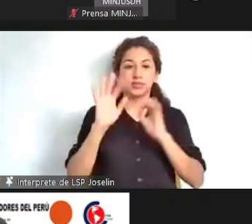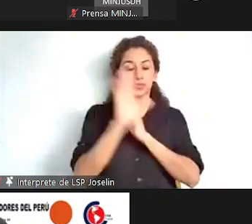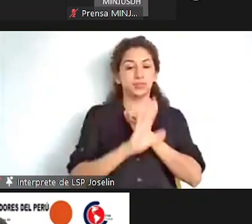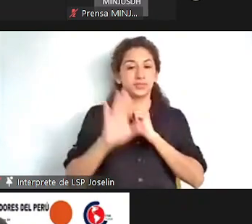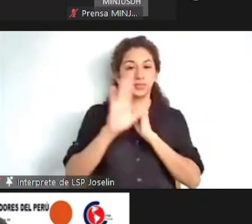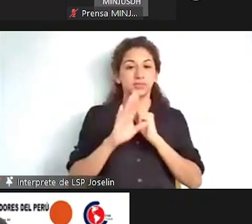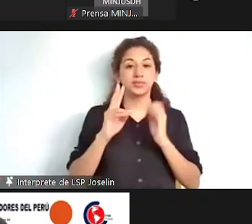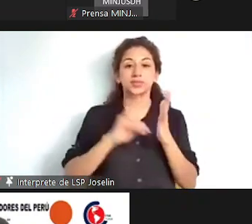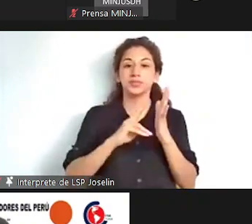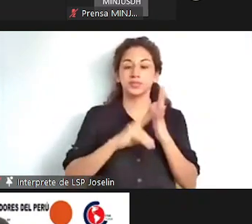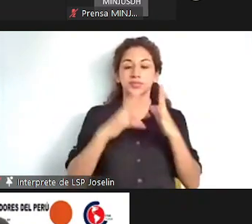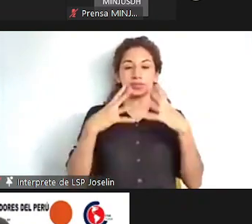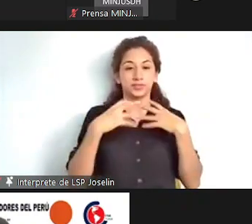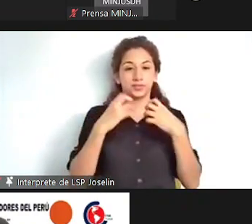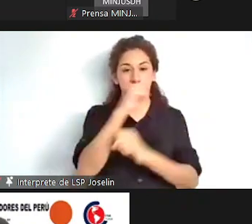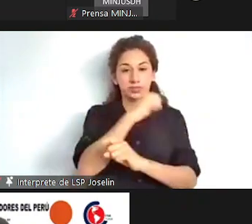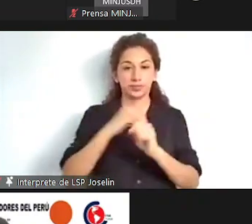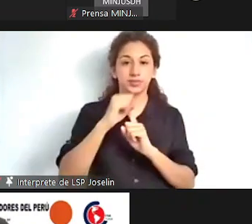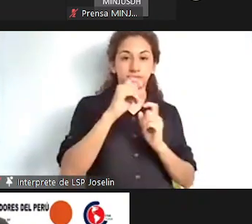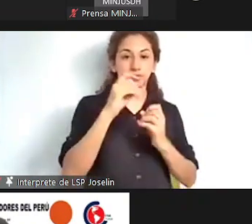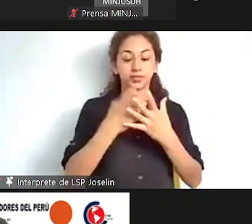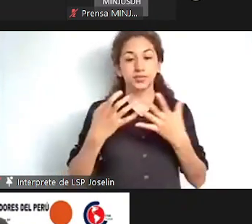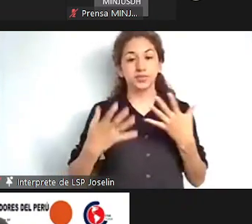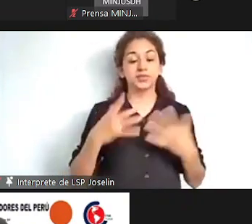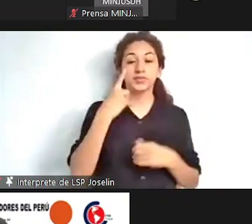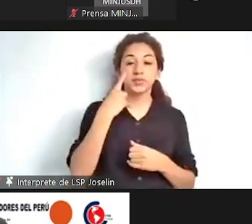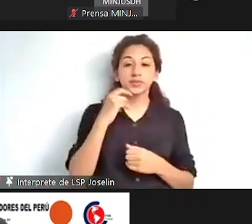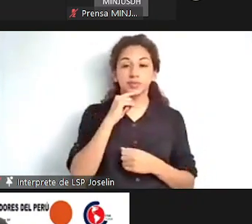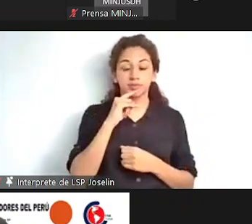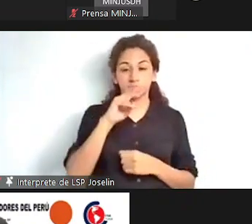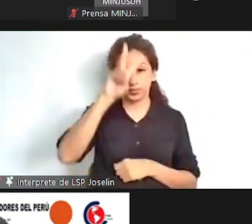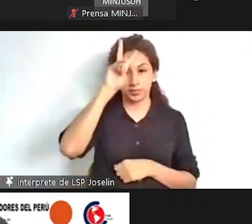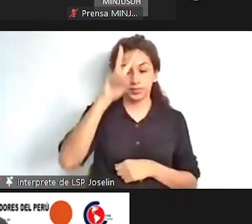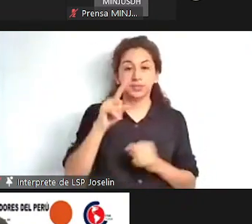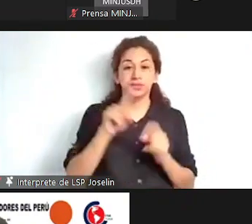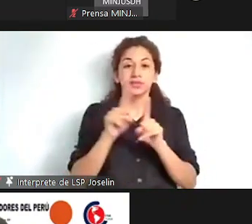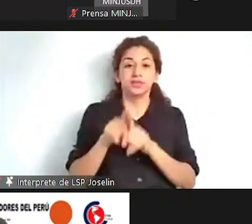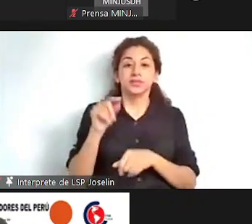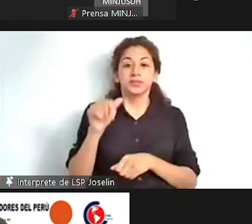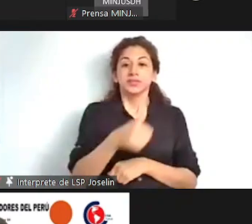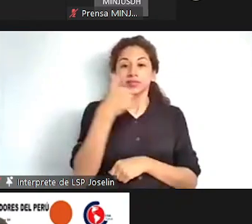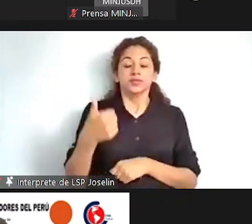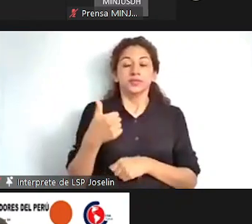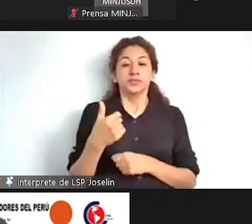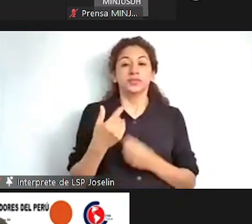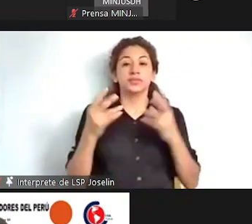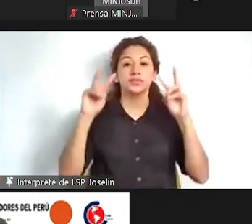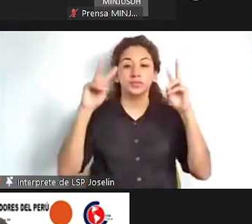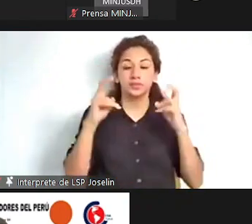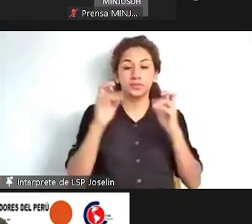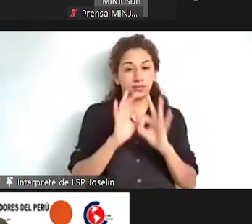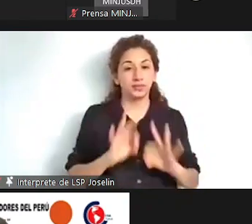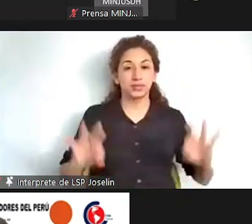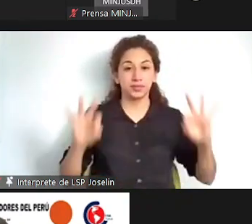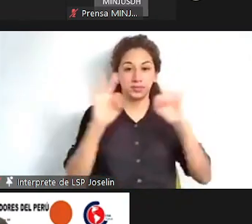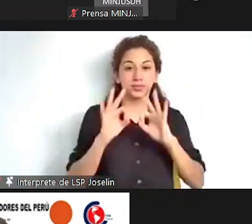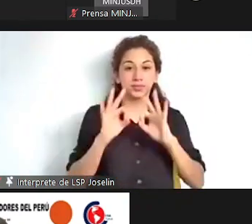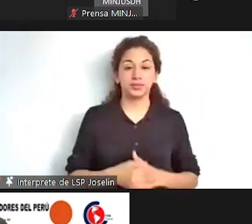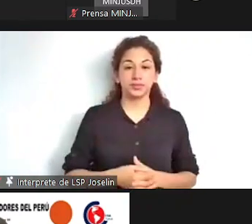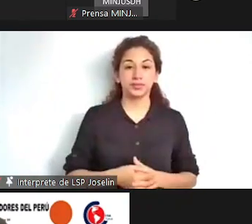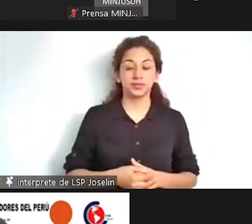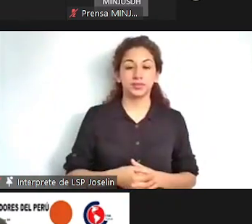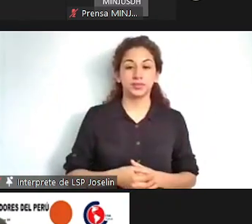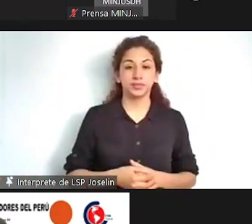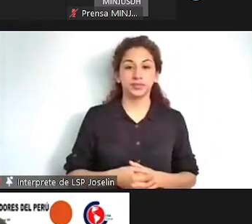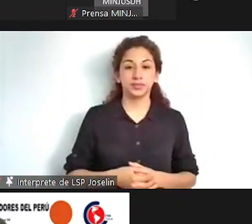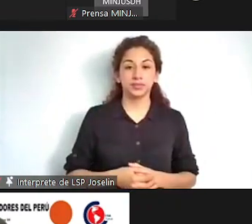but your your national action plan contains other important rules it aims at promoting a change in the culture